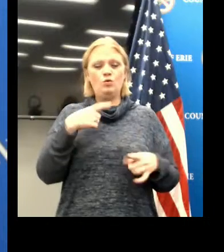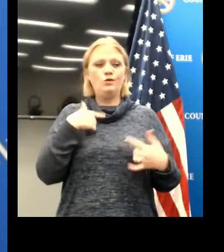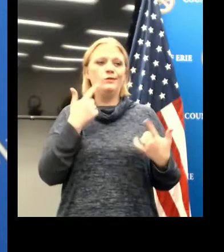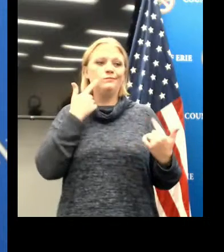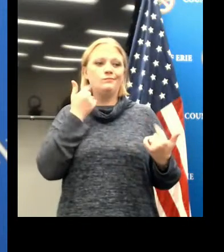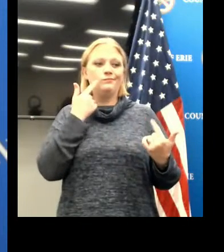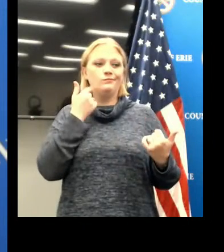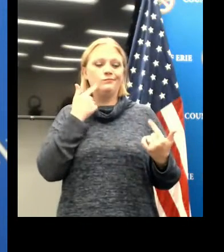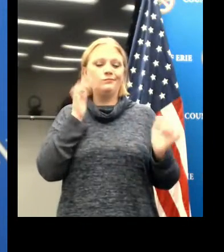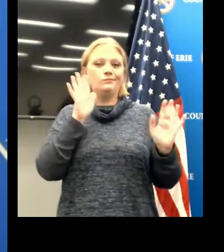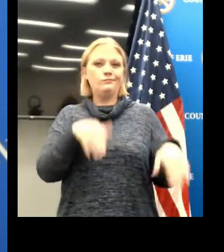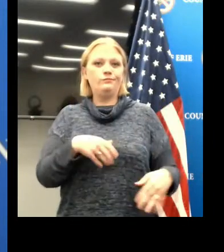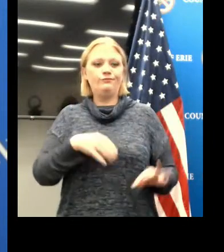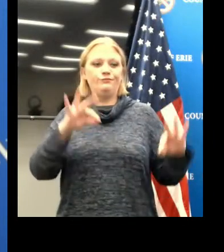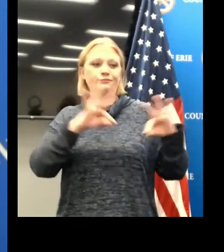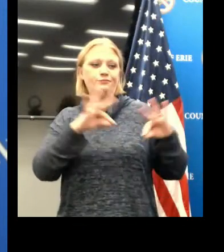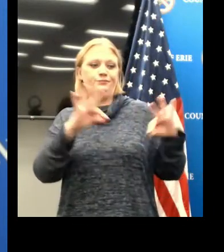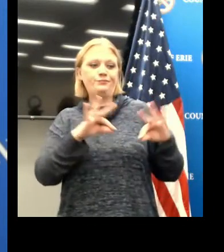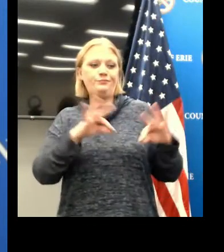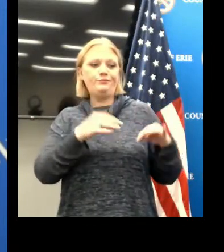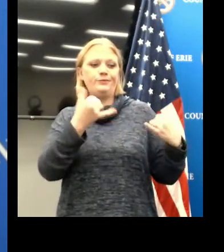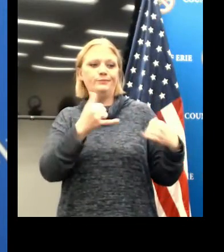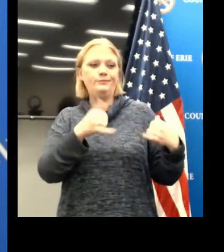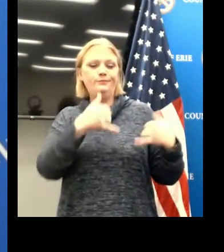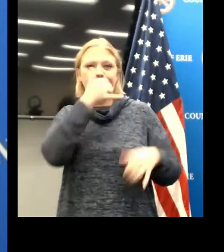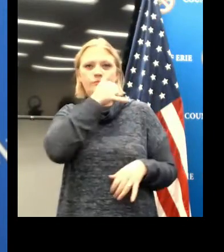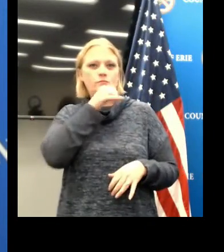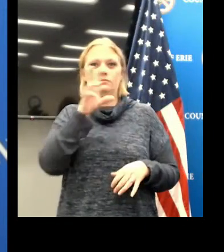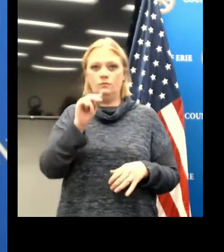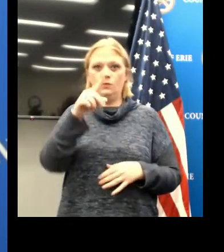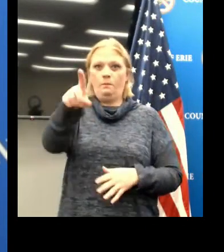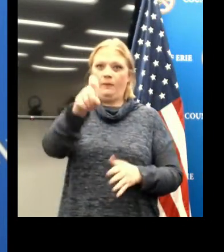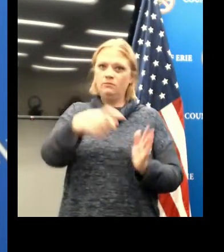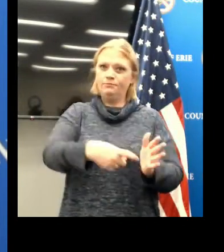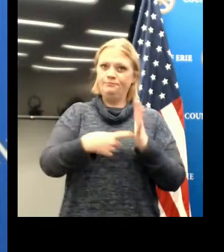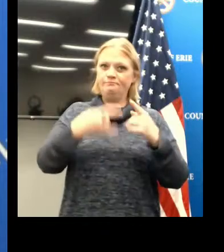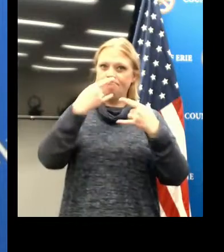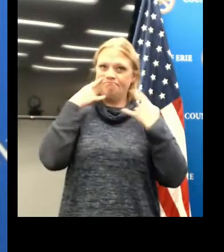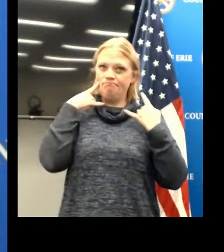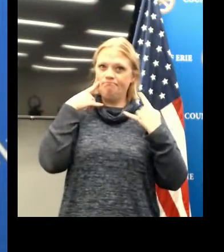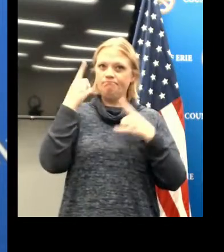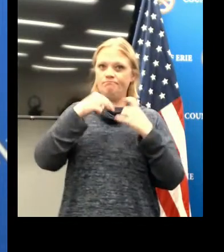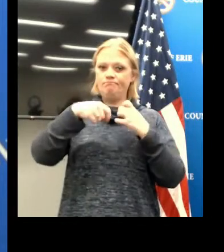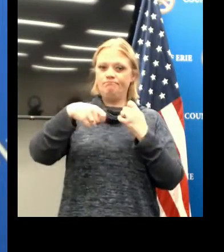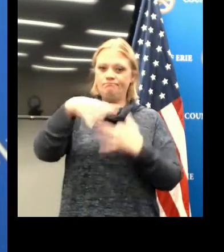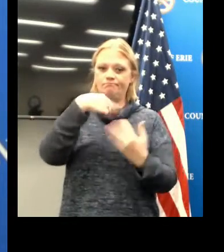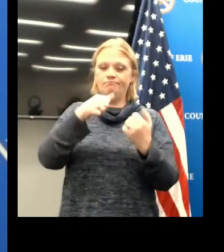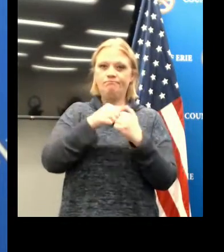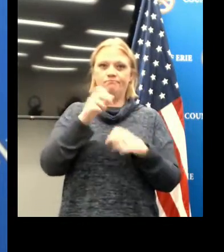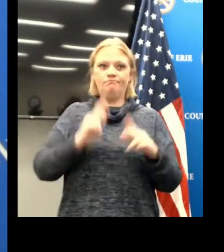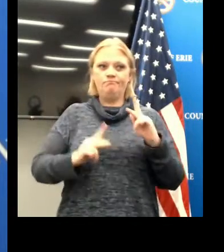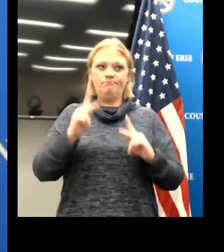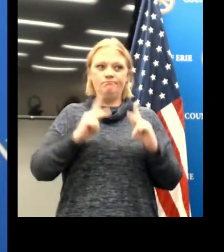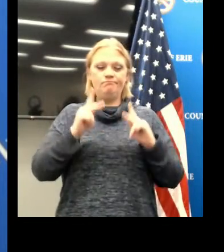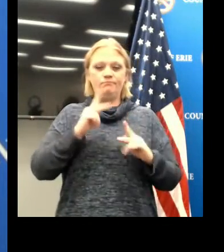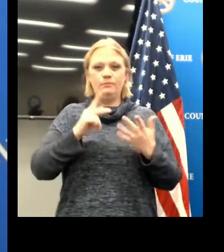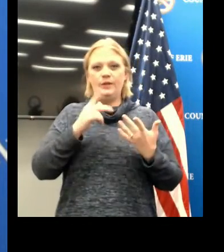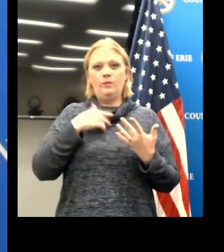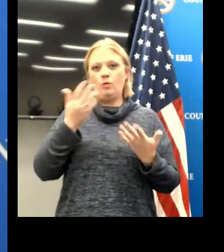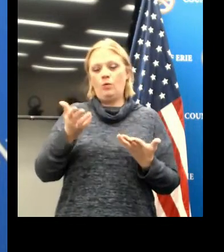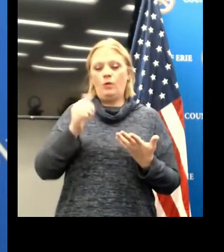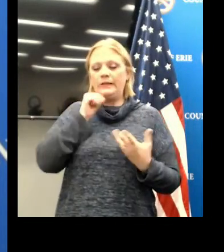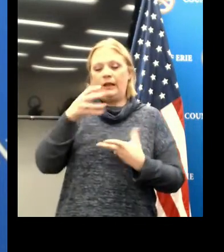is not something that should be trifled with. You need to wear your mask. When you're around people that you haven't, other than your basic